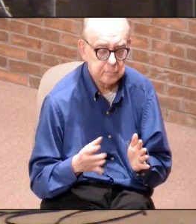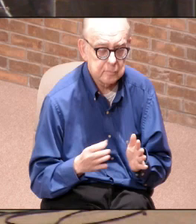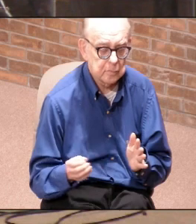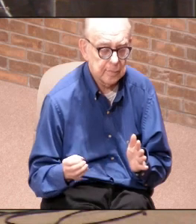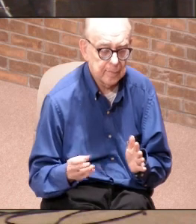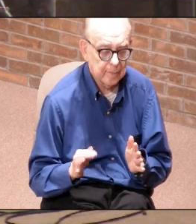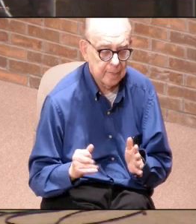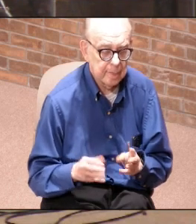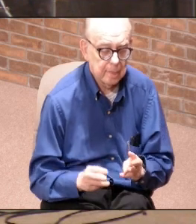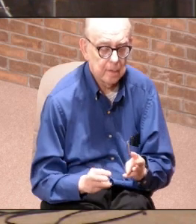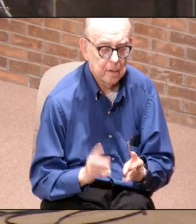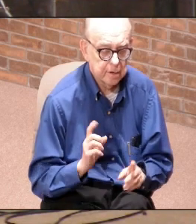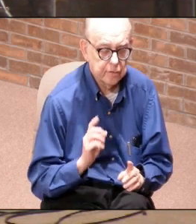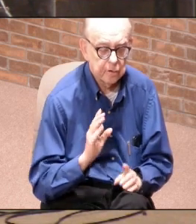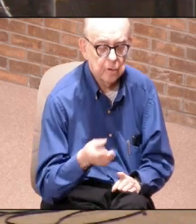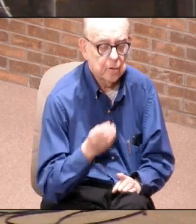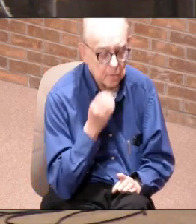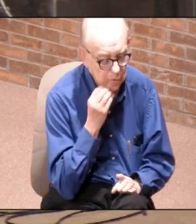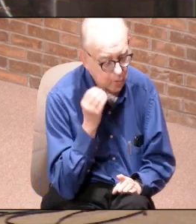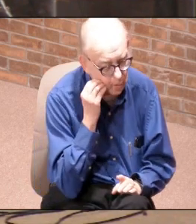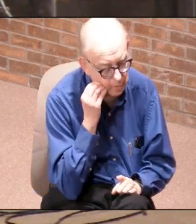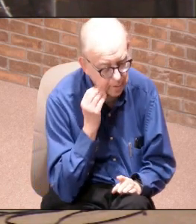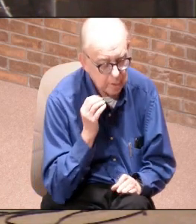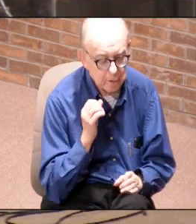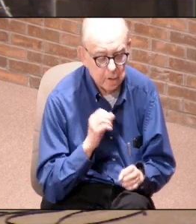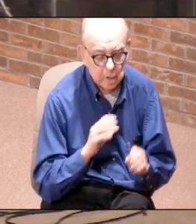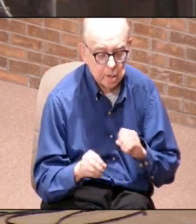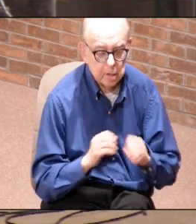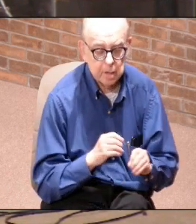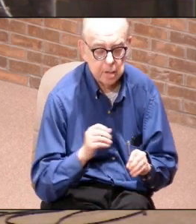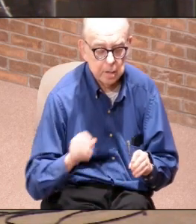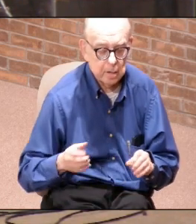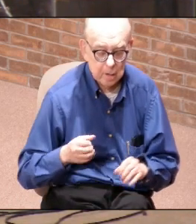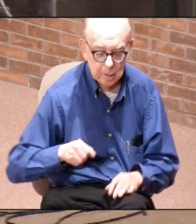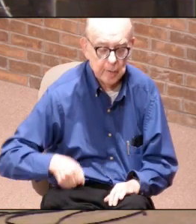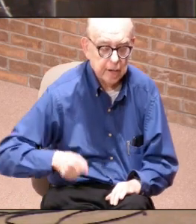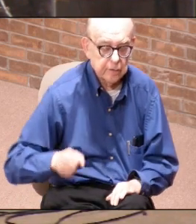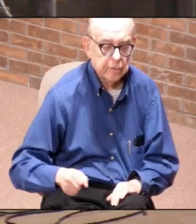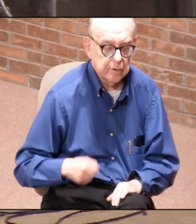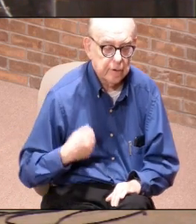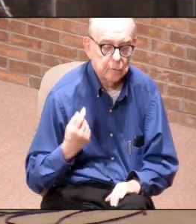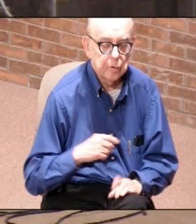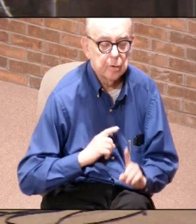And by the way, I need you to go home and pack a suitcase because we're going to be gone a few years.